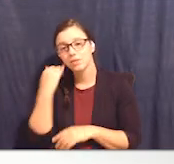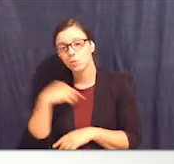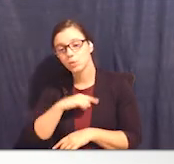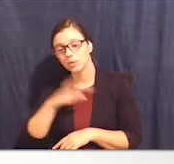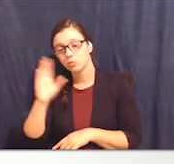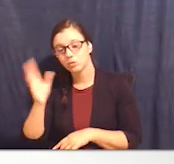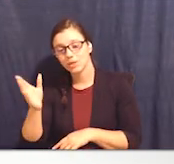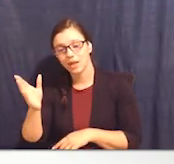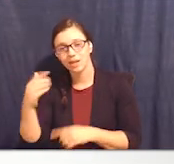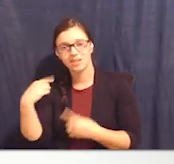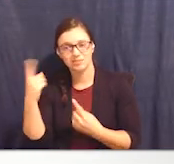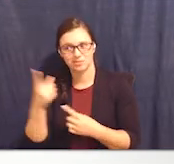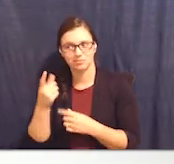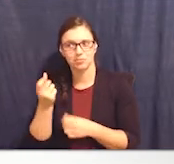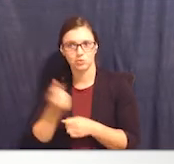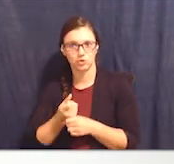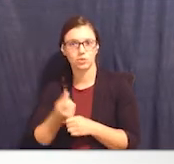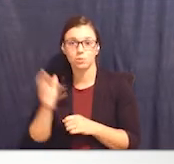at